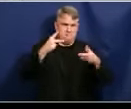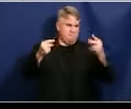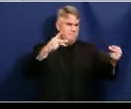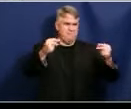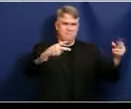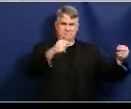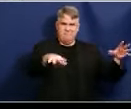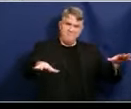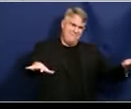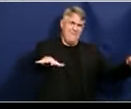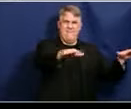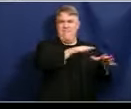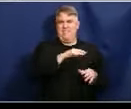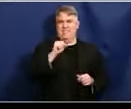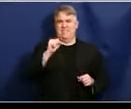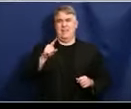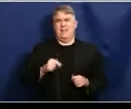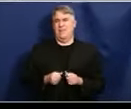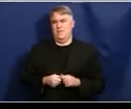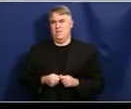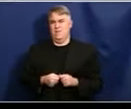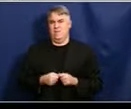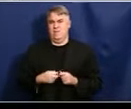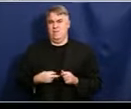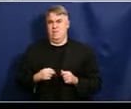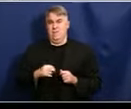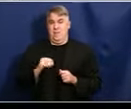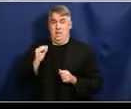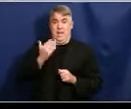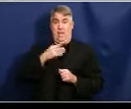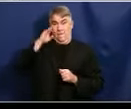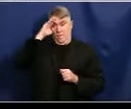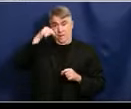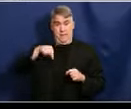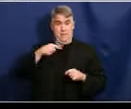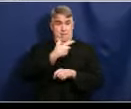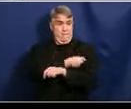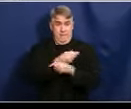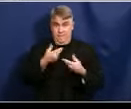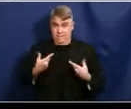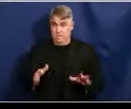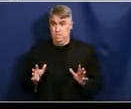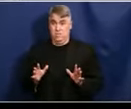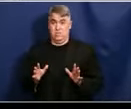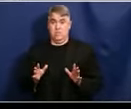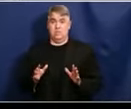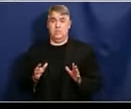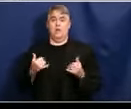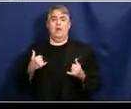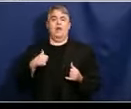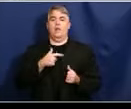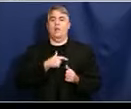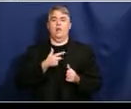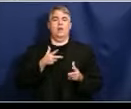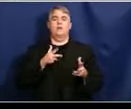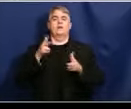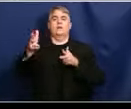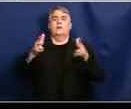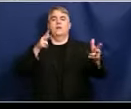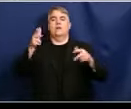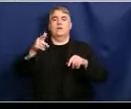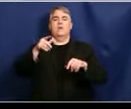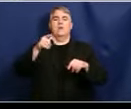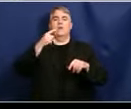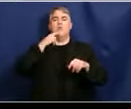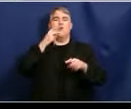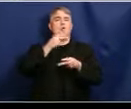neediest. So once we were vaccinated, our first efforts were centered around long-term care facilities. At the time, the majority of